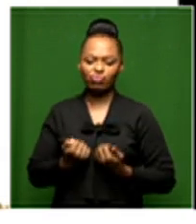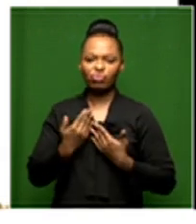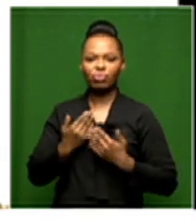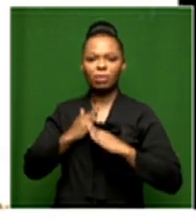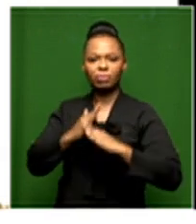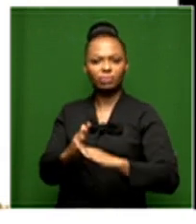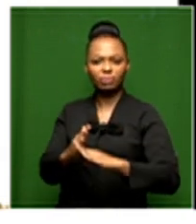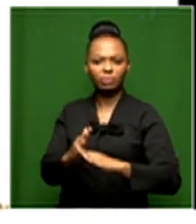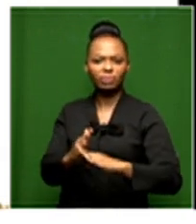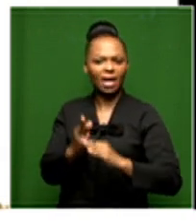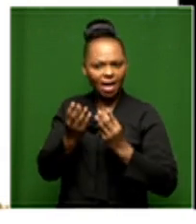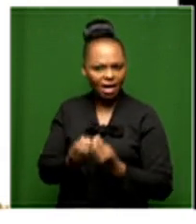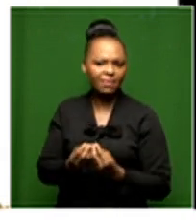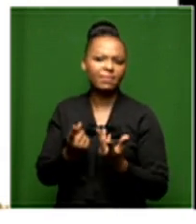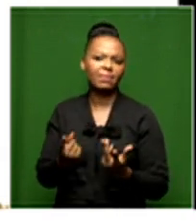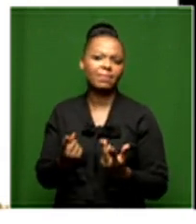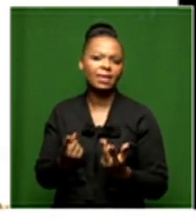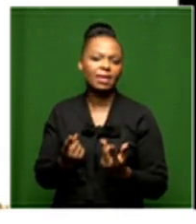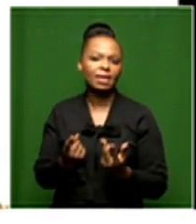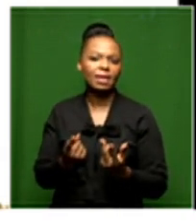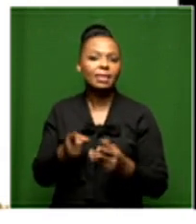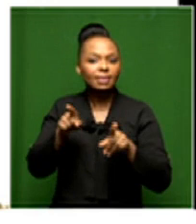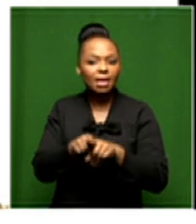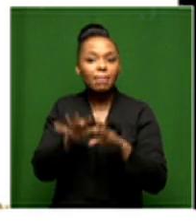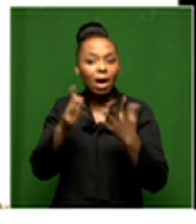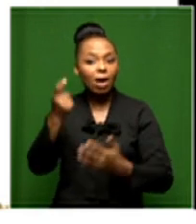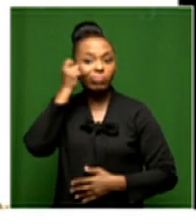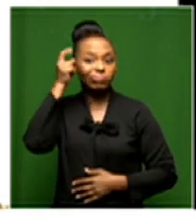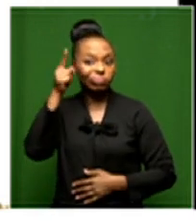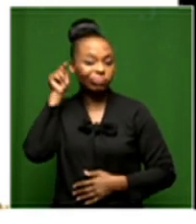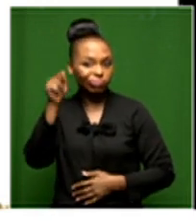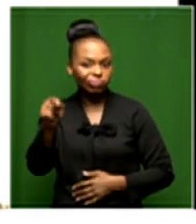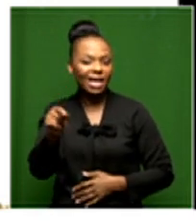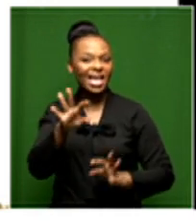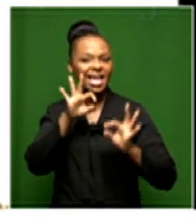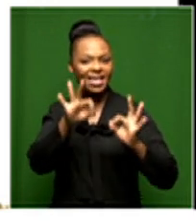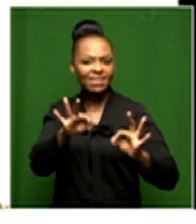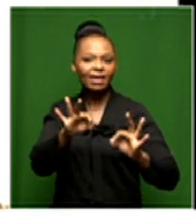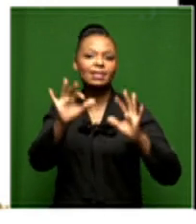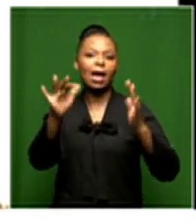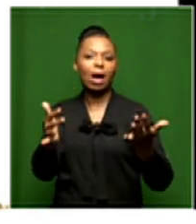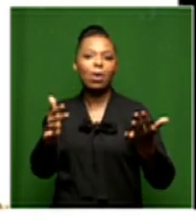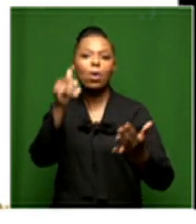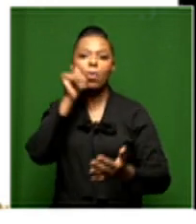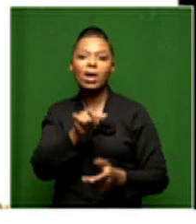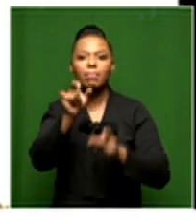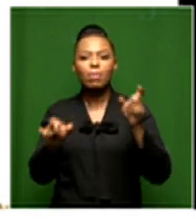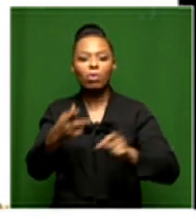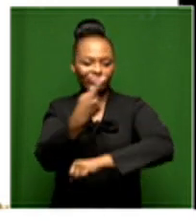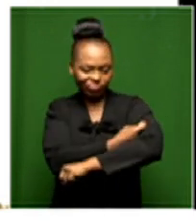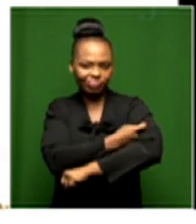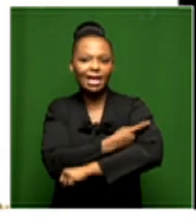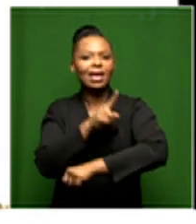responses. And the only way to really understand what effect it's going to have is when people actually take it,